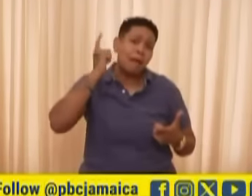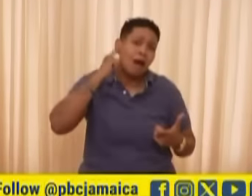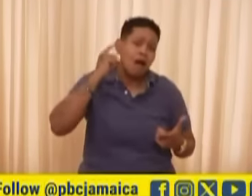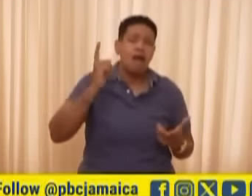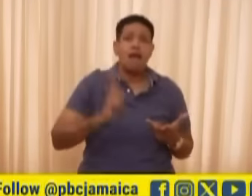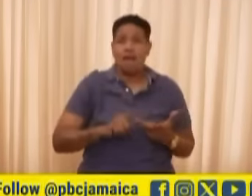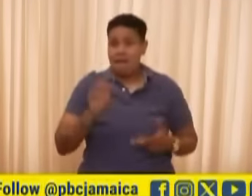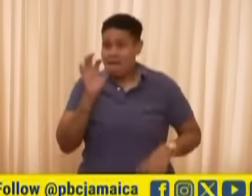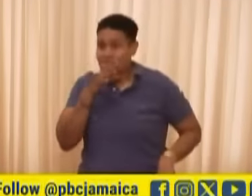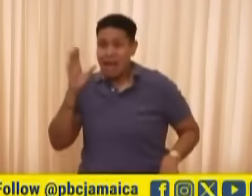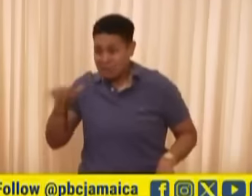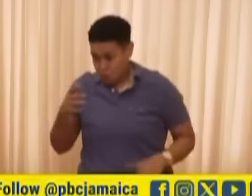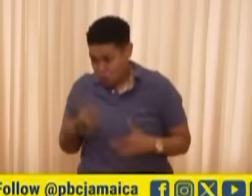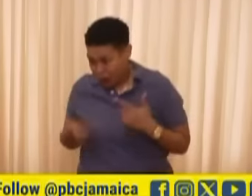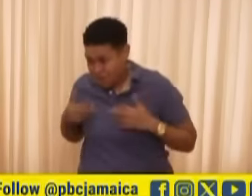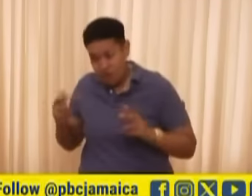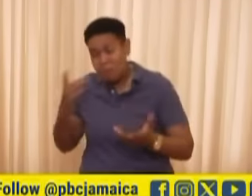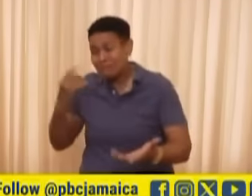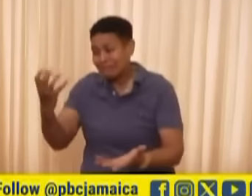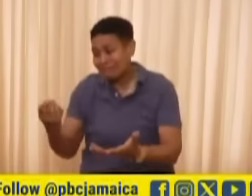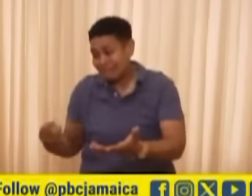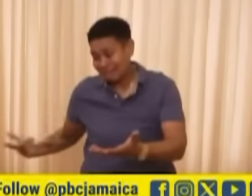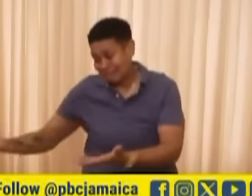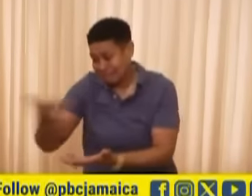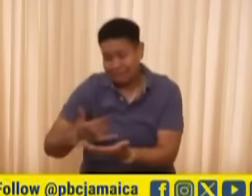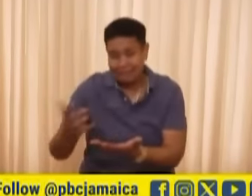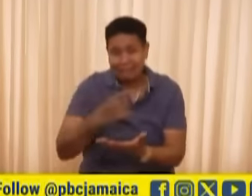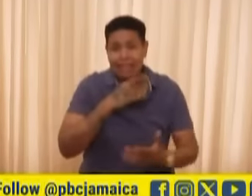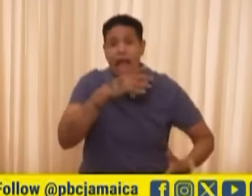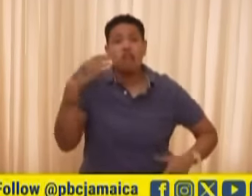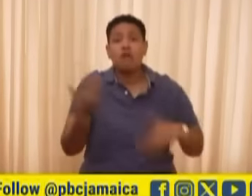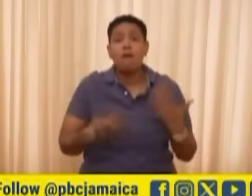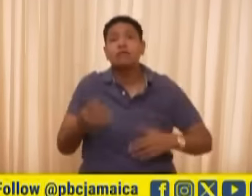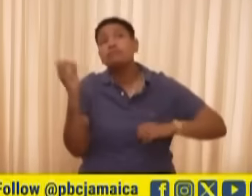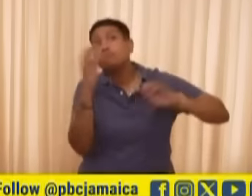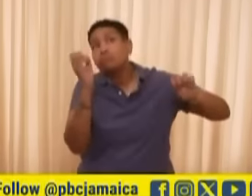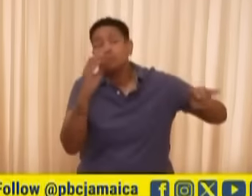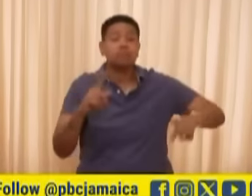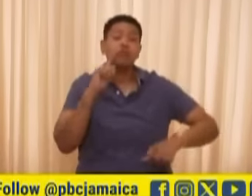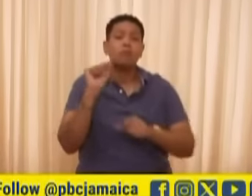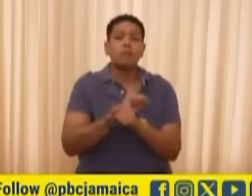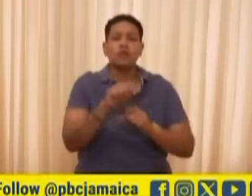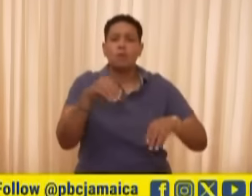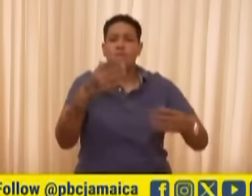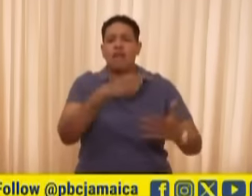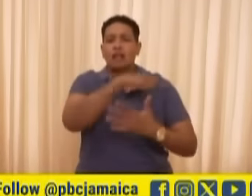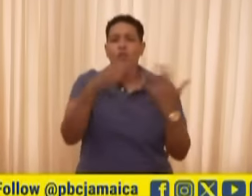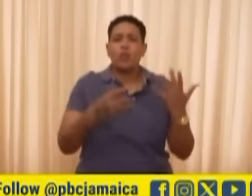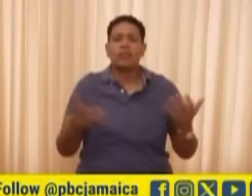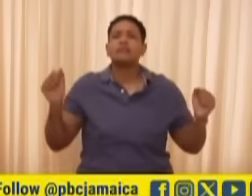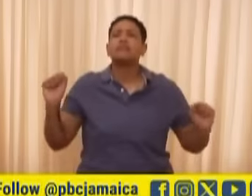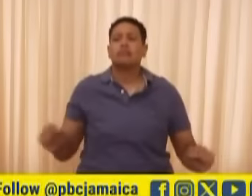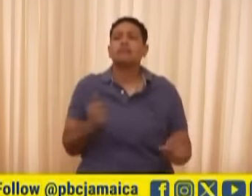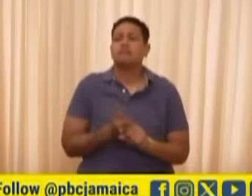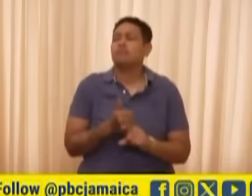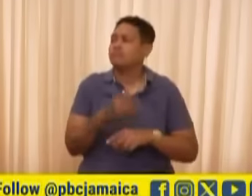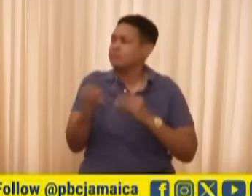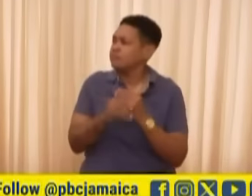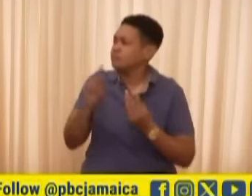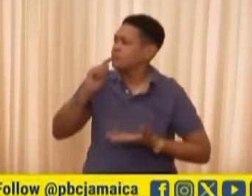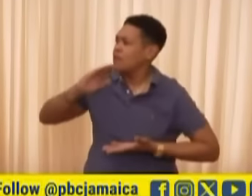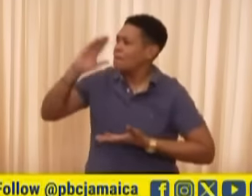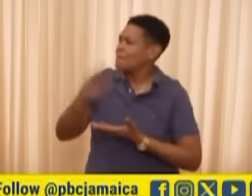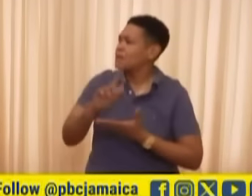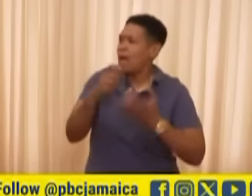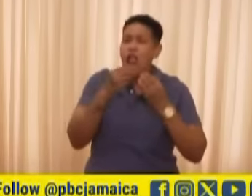farmers, to harvest what they have, to work with our agro-processes to provide those items so that they can